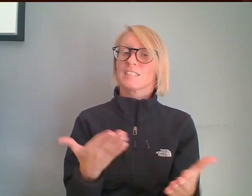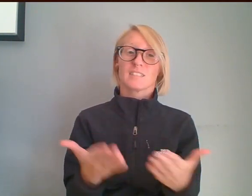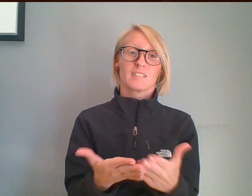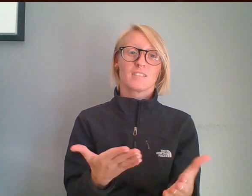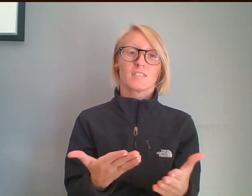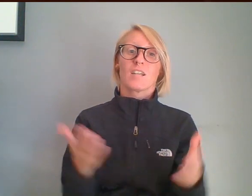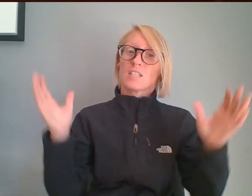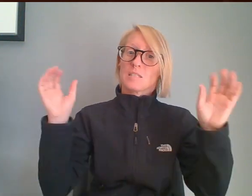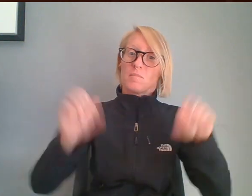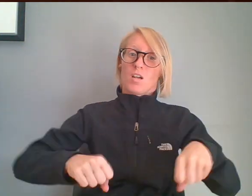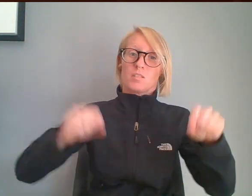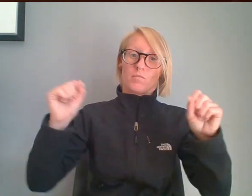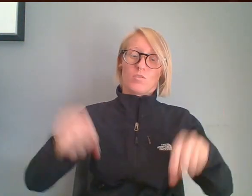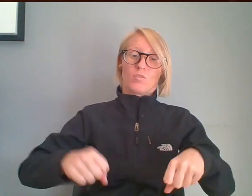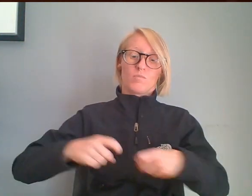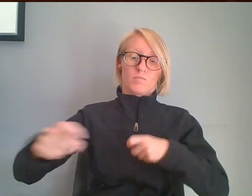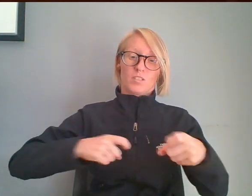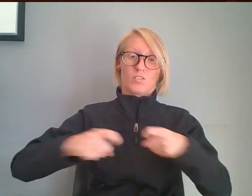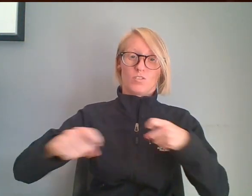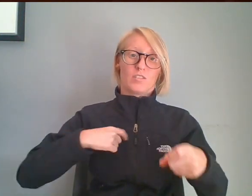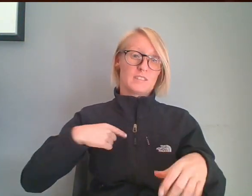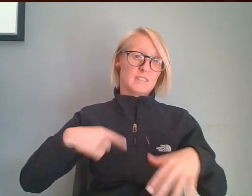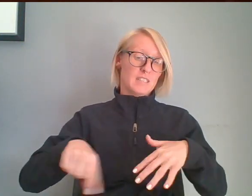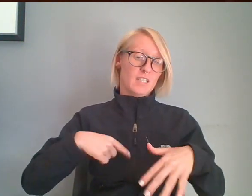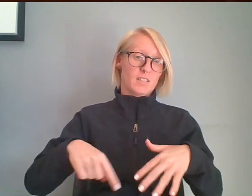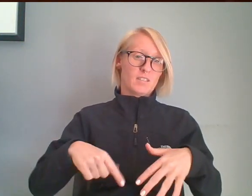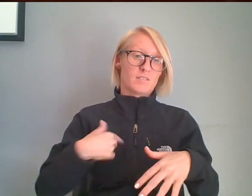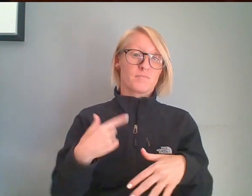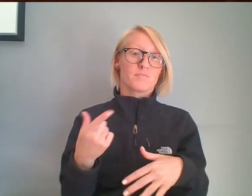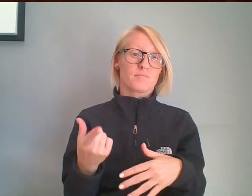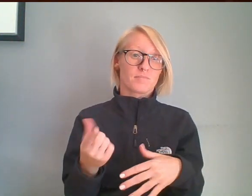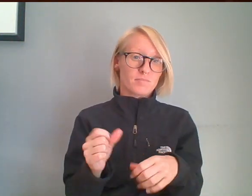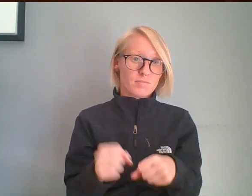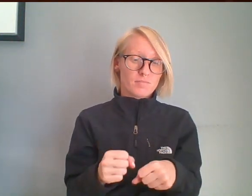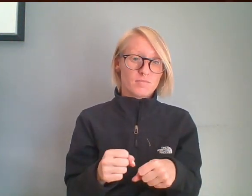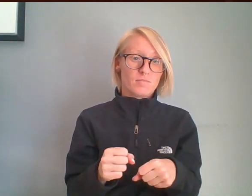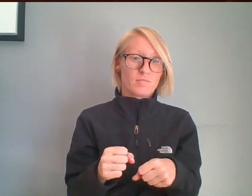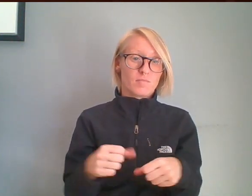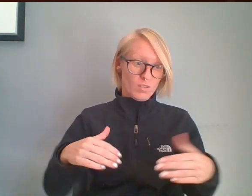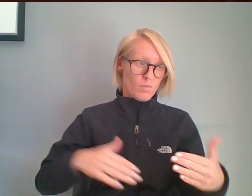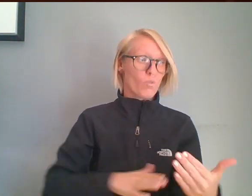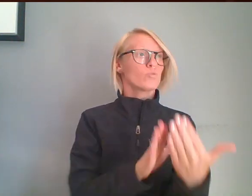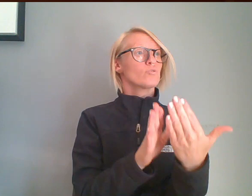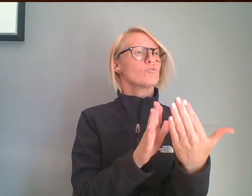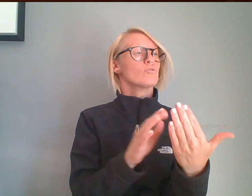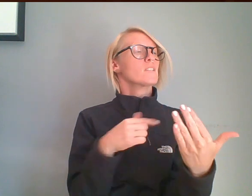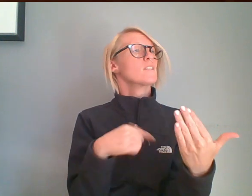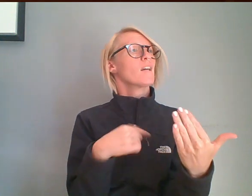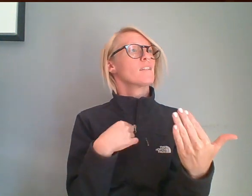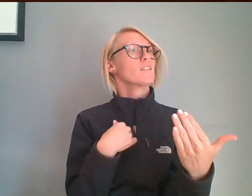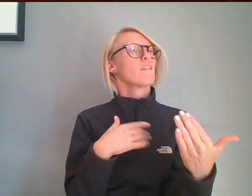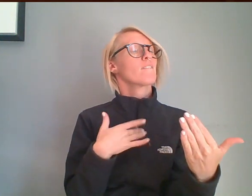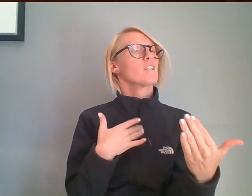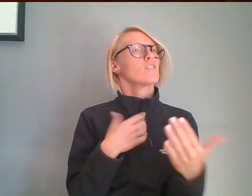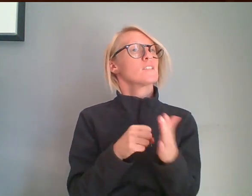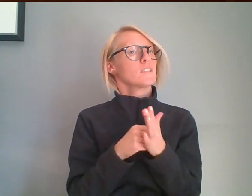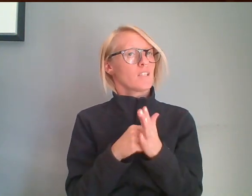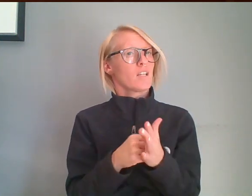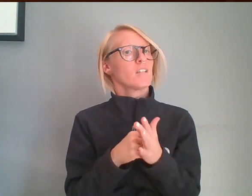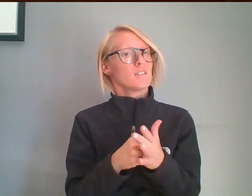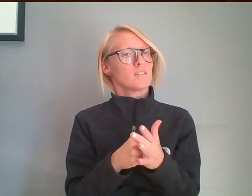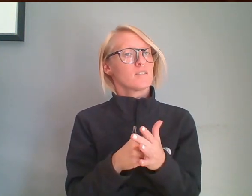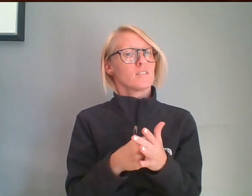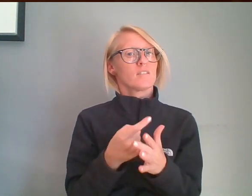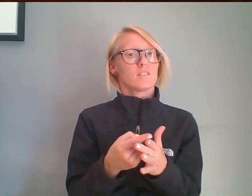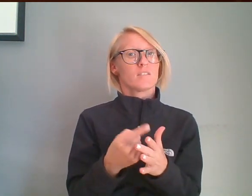to manage our anxiety. We can do it initially by greeting the anxiety when we begin to feel those signs. We can do